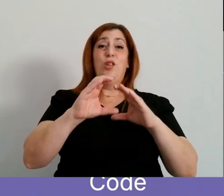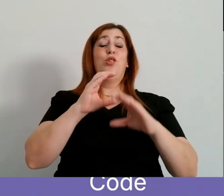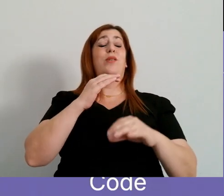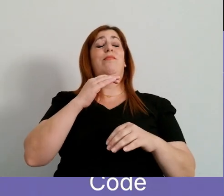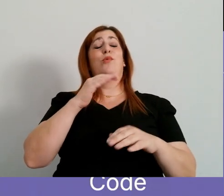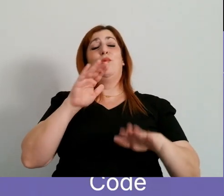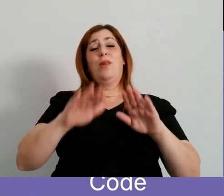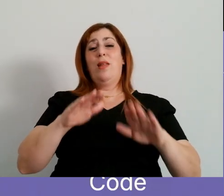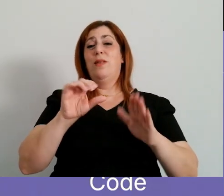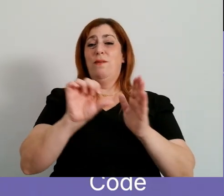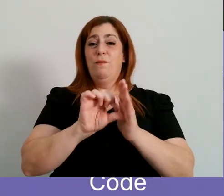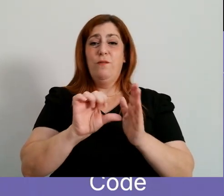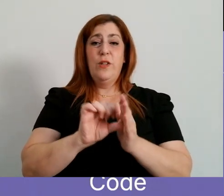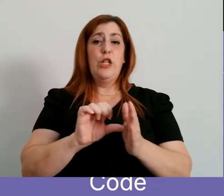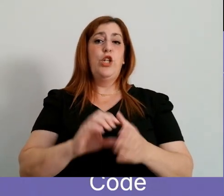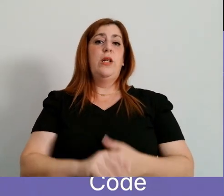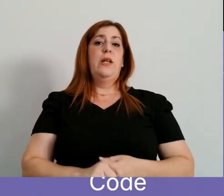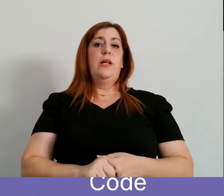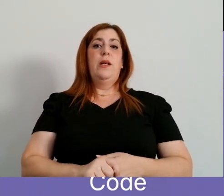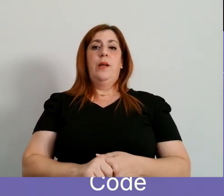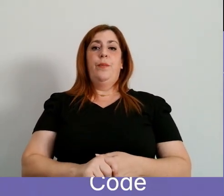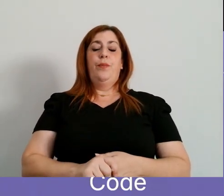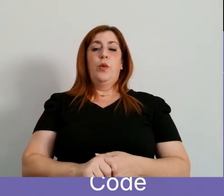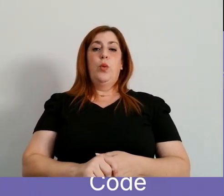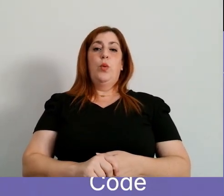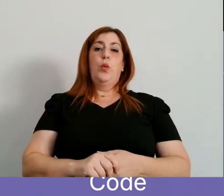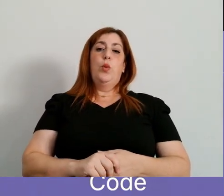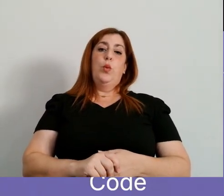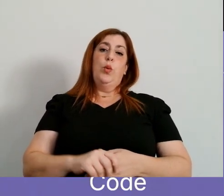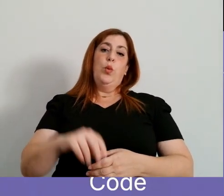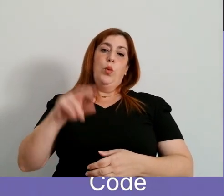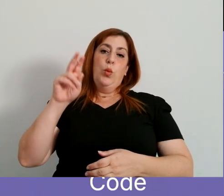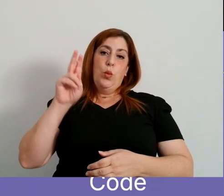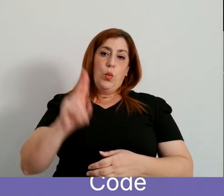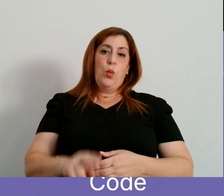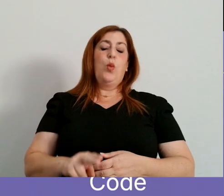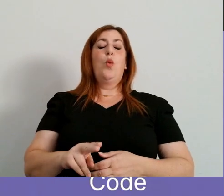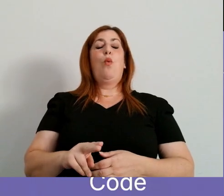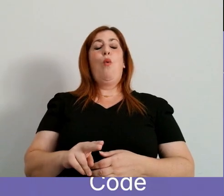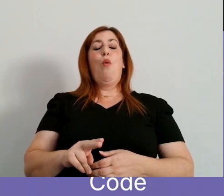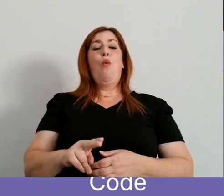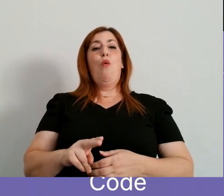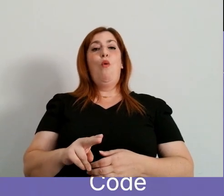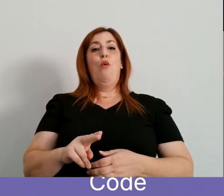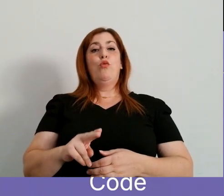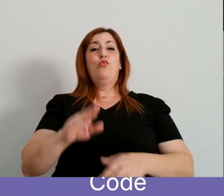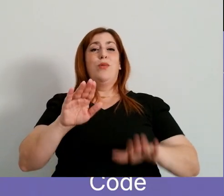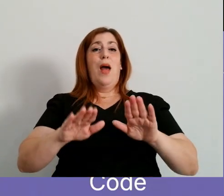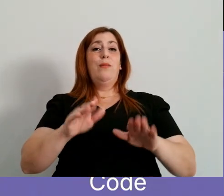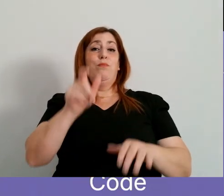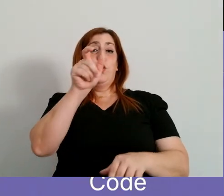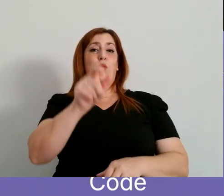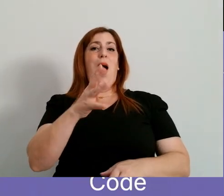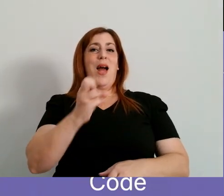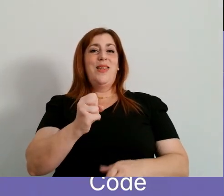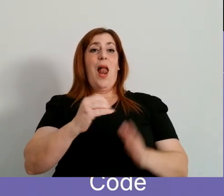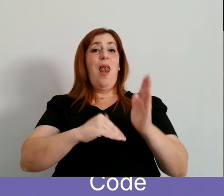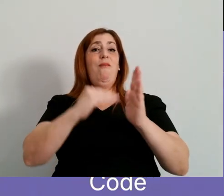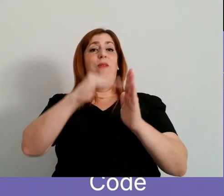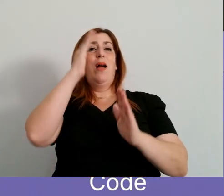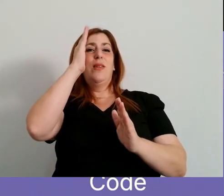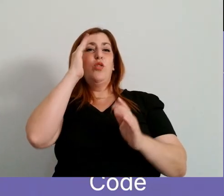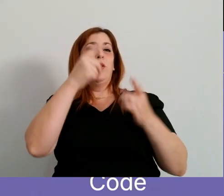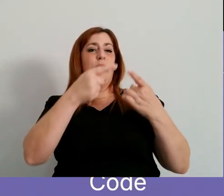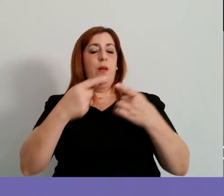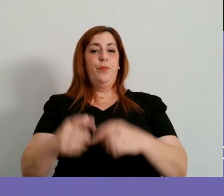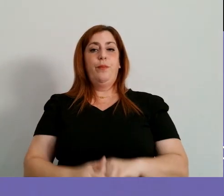going to reoccur quite often, and sometimes also differences in attention as well.